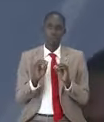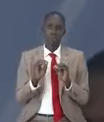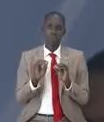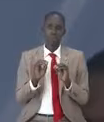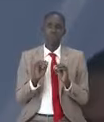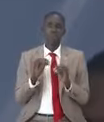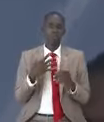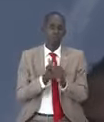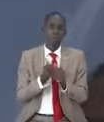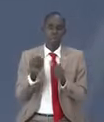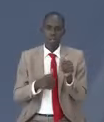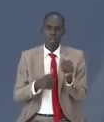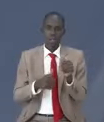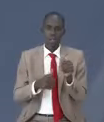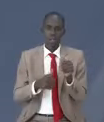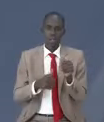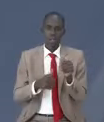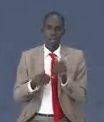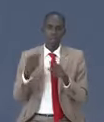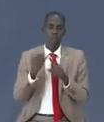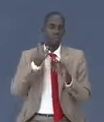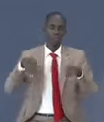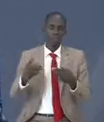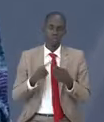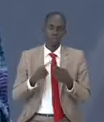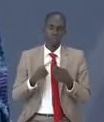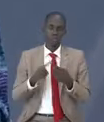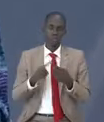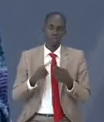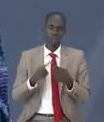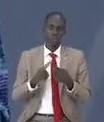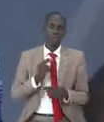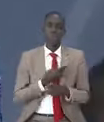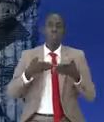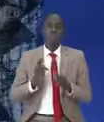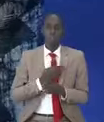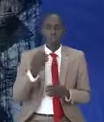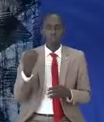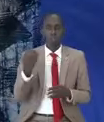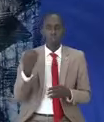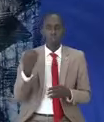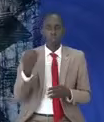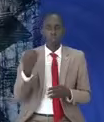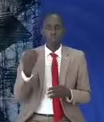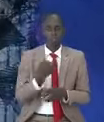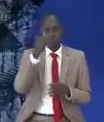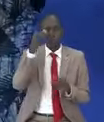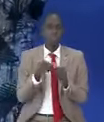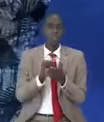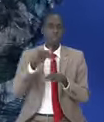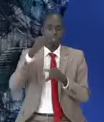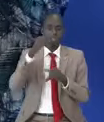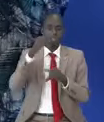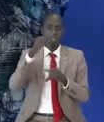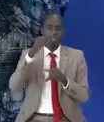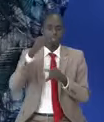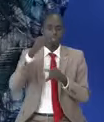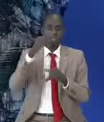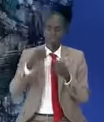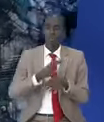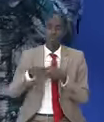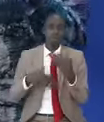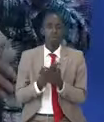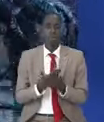in our hearts, let us keep our message. Let us remember that at the end of all of